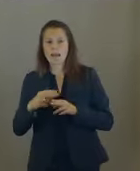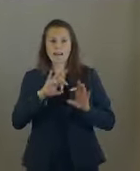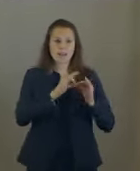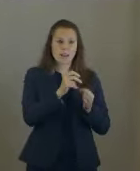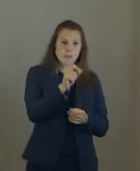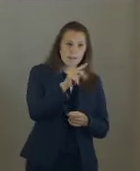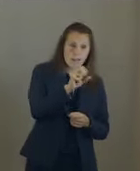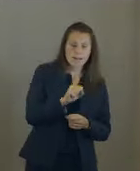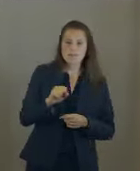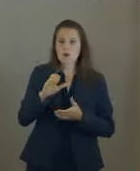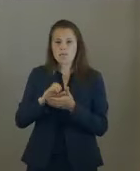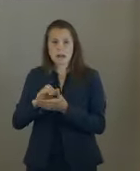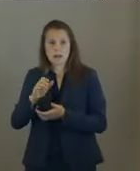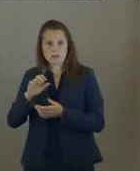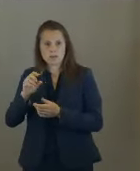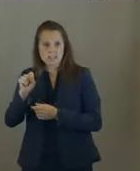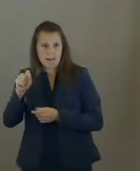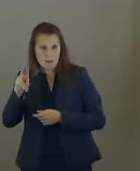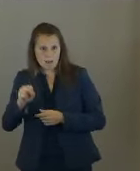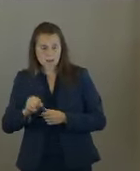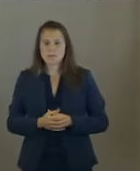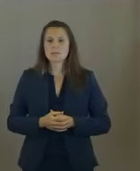or marital status.